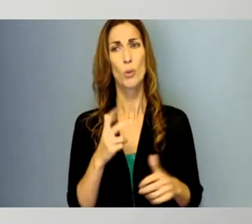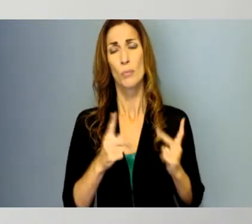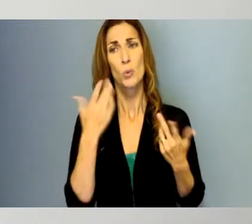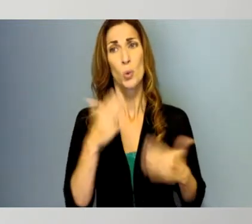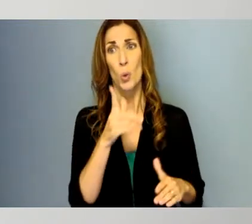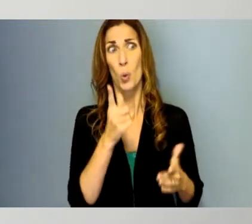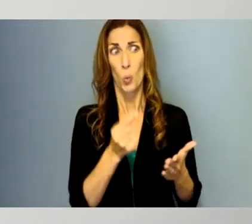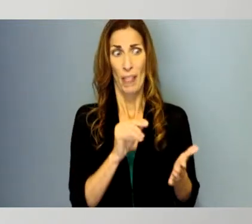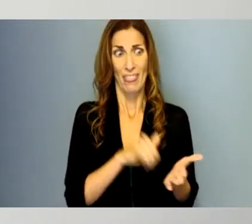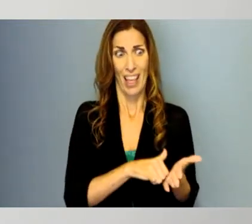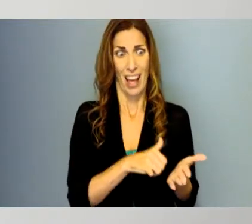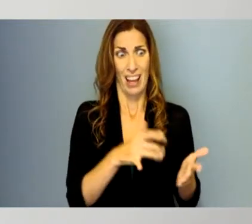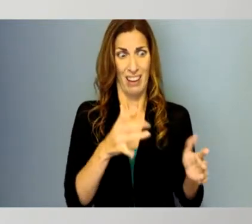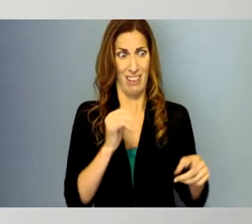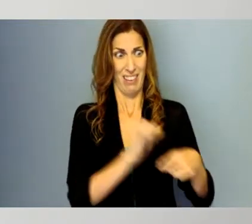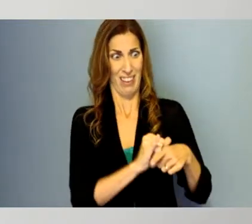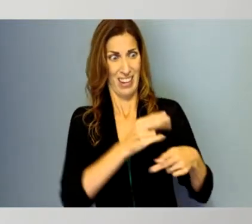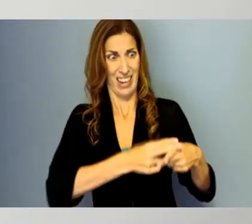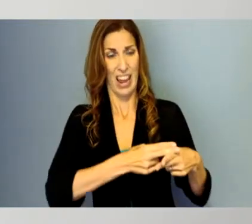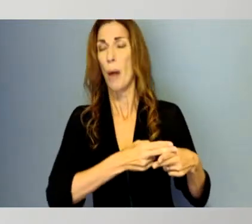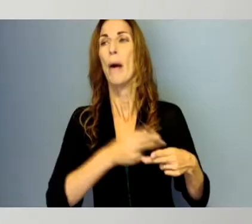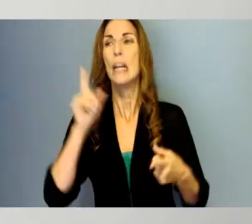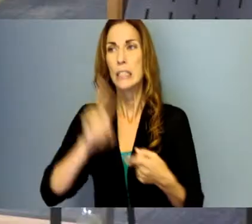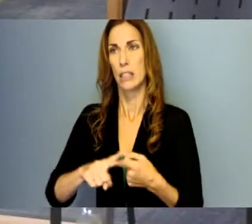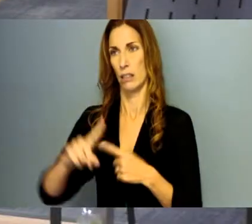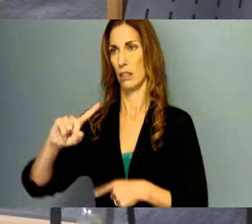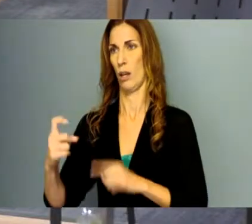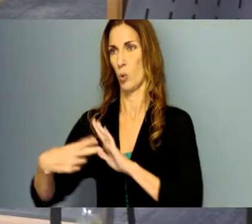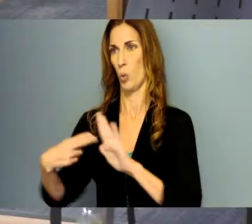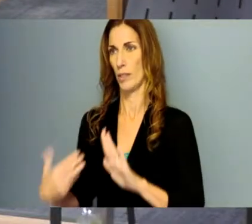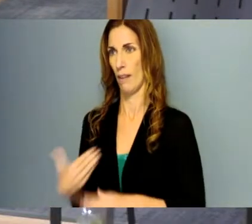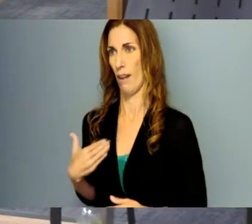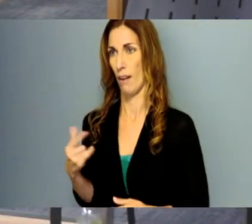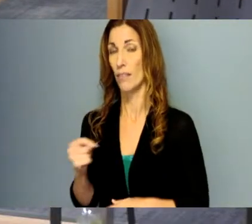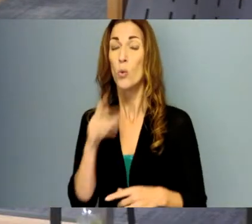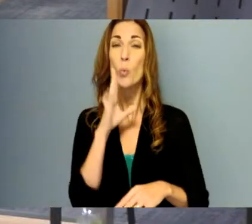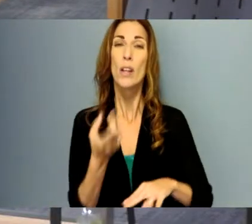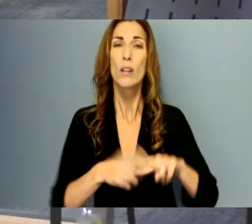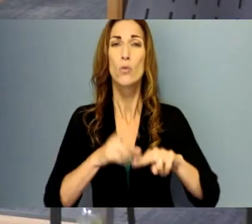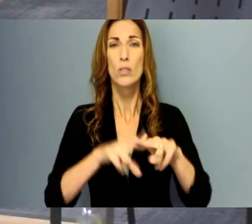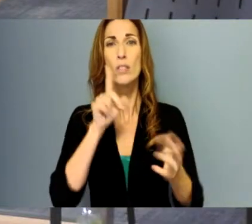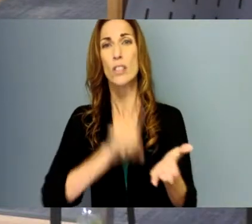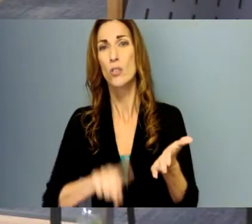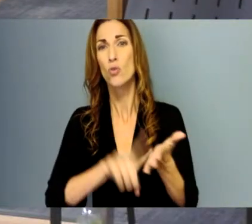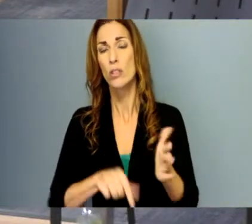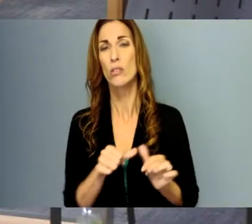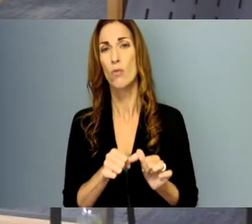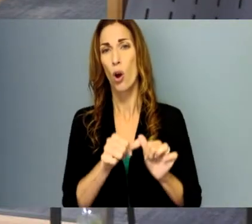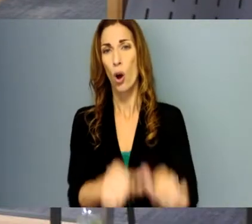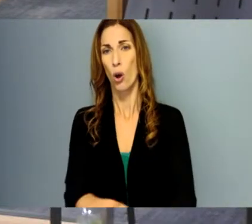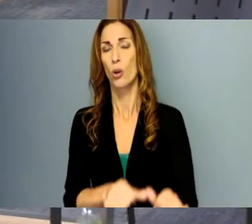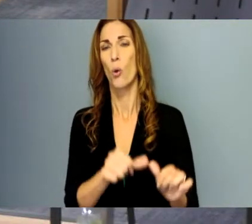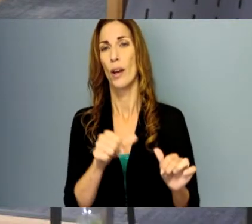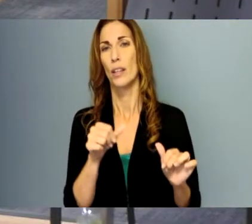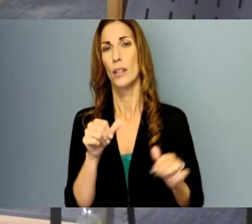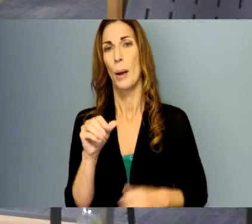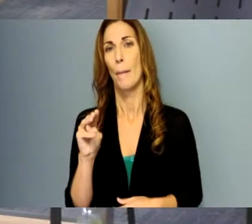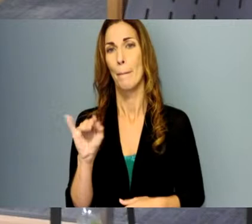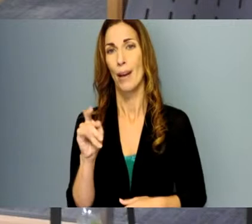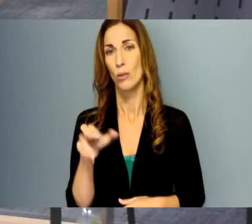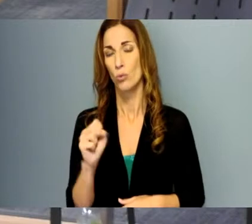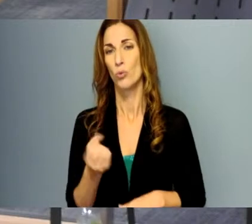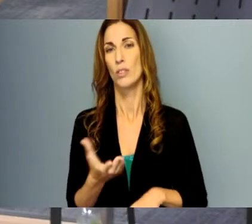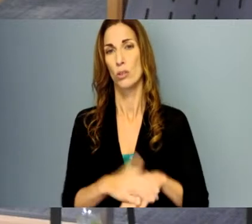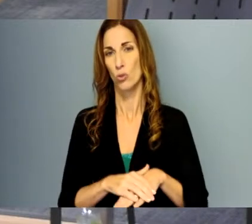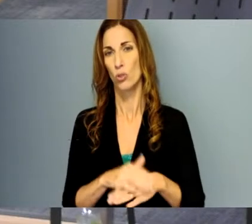have it. So there's going to be increased research for ongoing matters to additionally